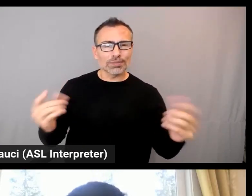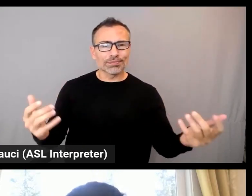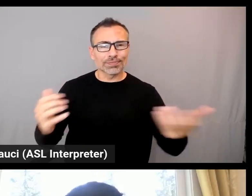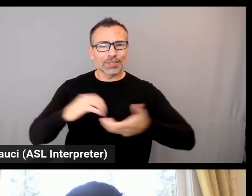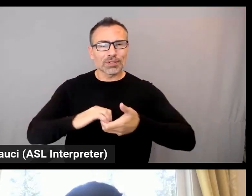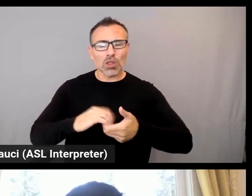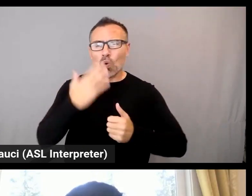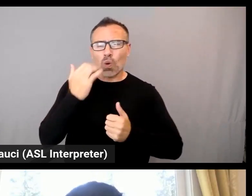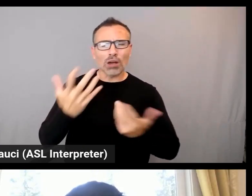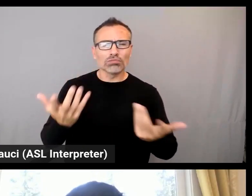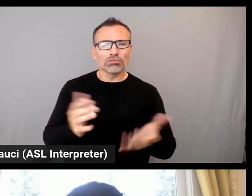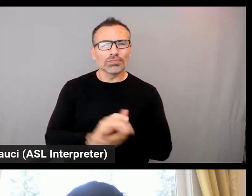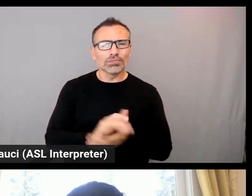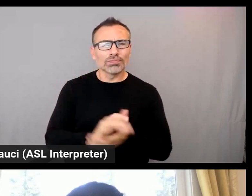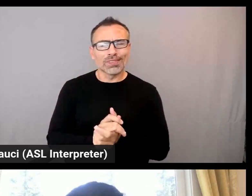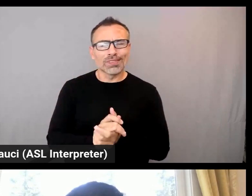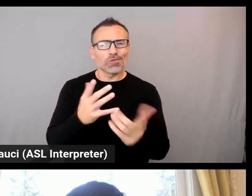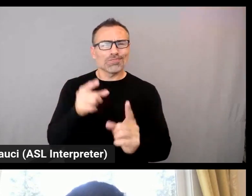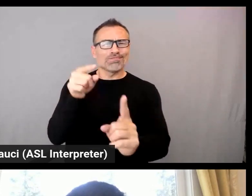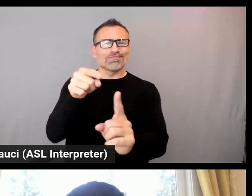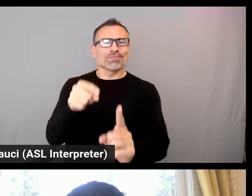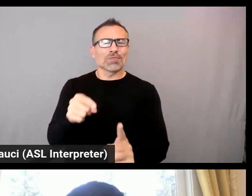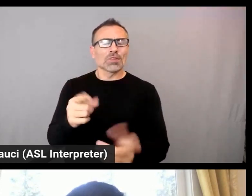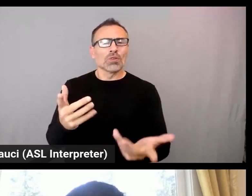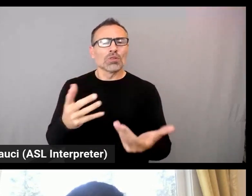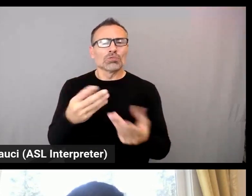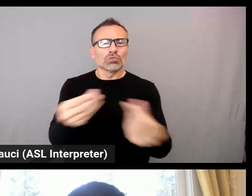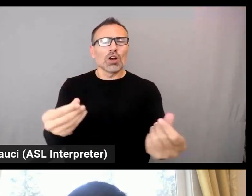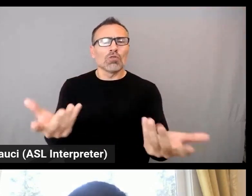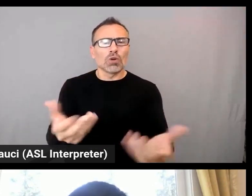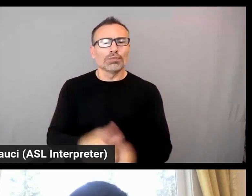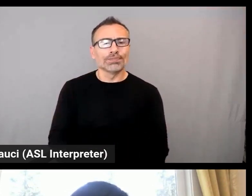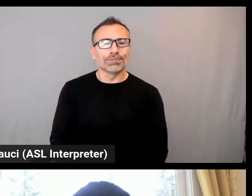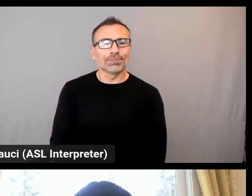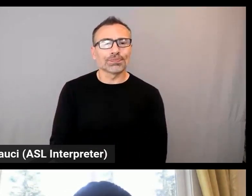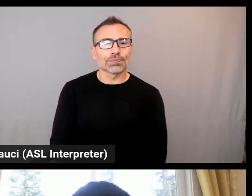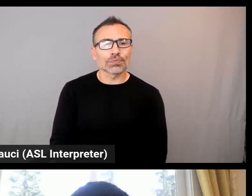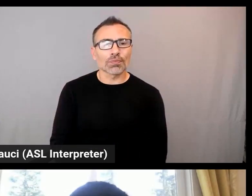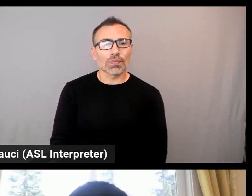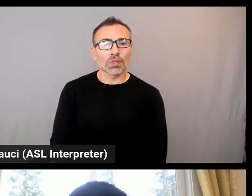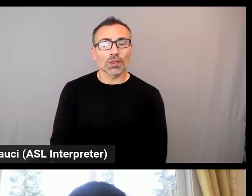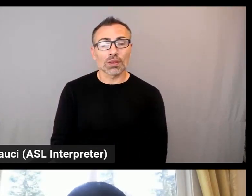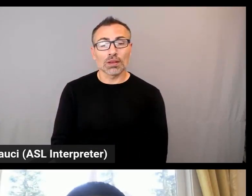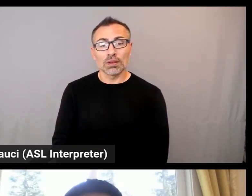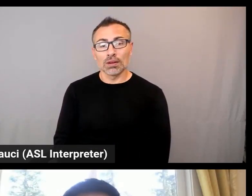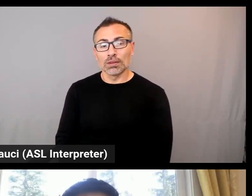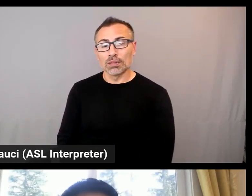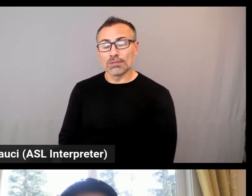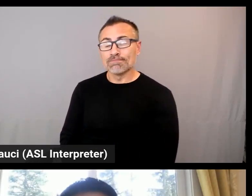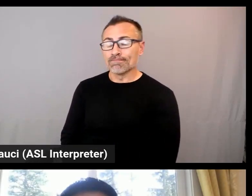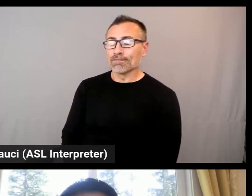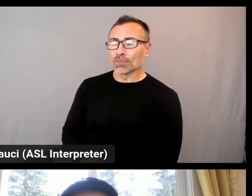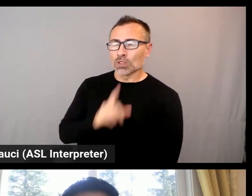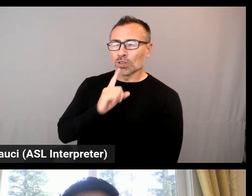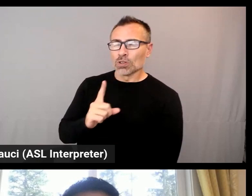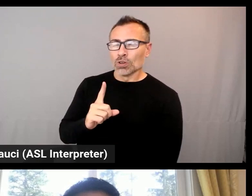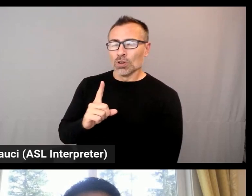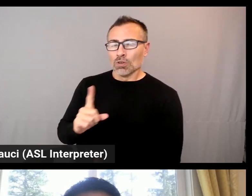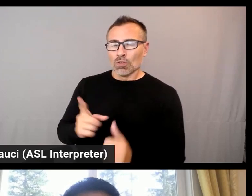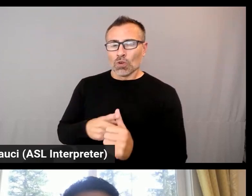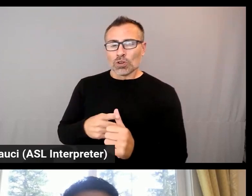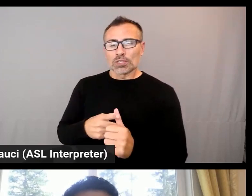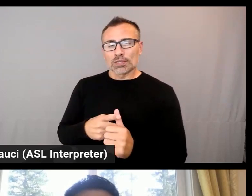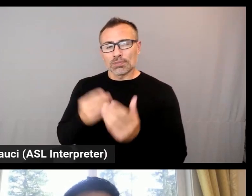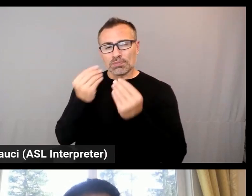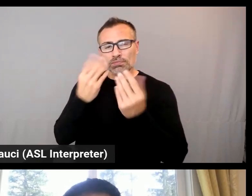protections. What was this that was going to be solved? Sure. So let me talk briefly by giving you a